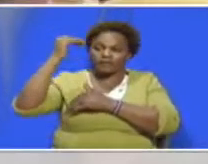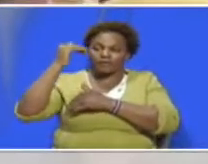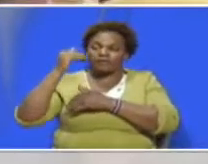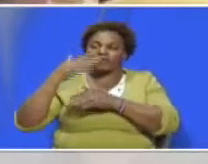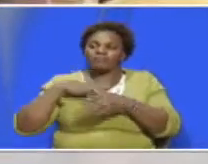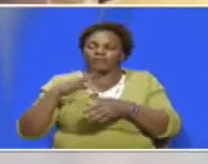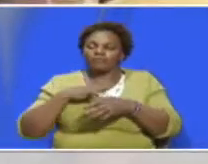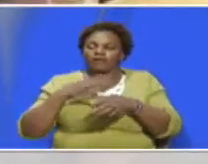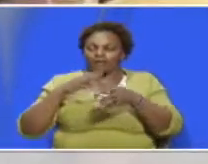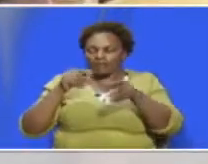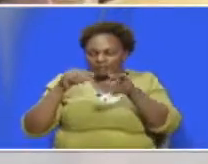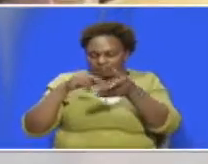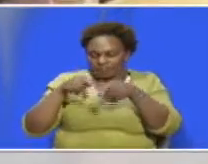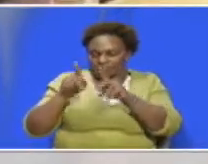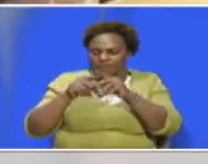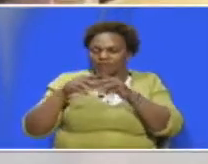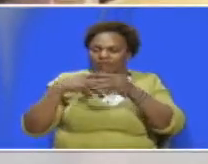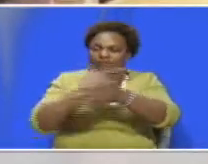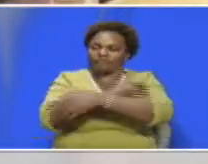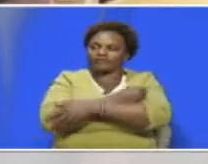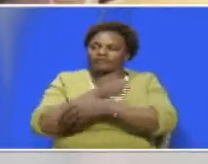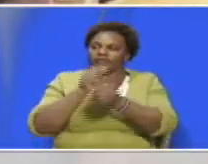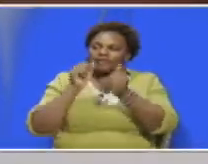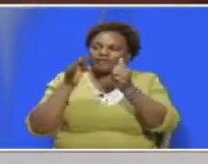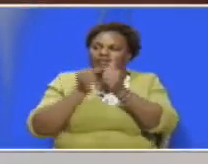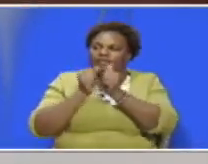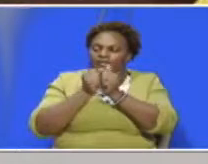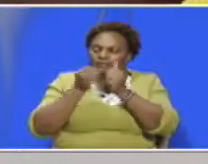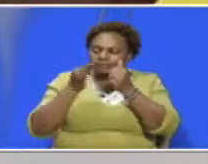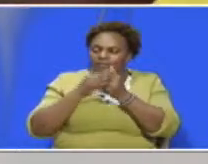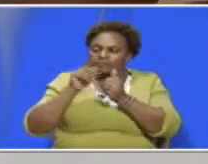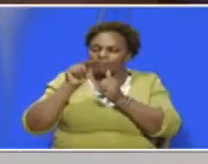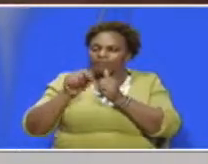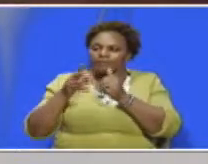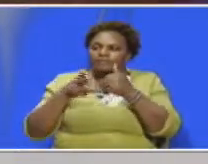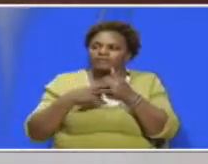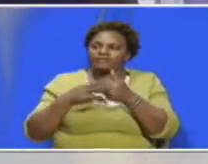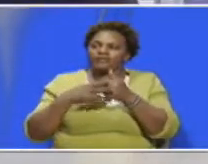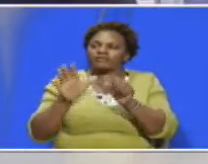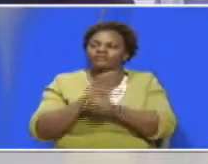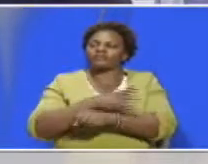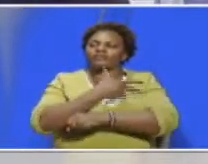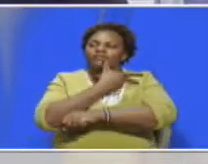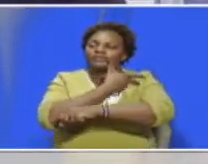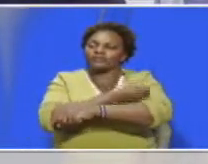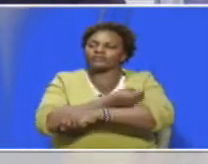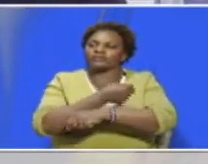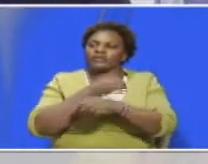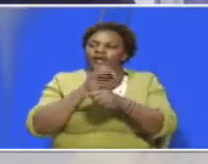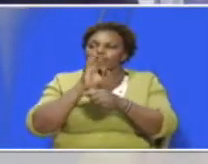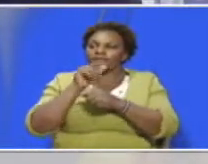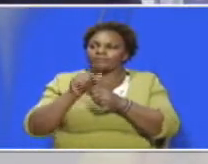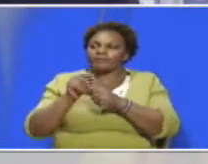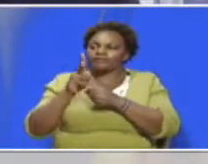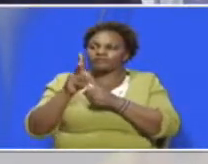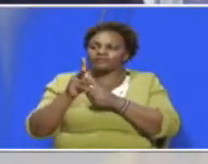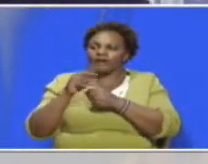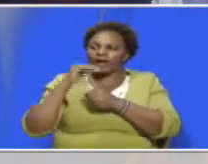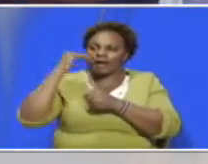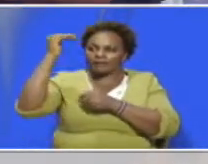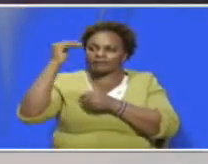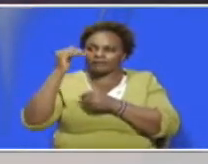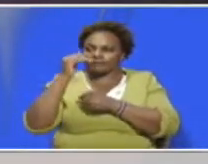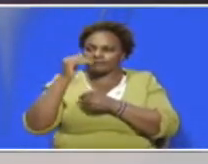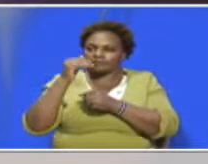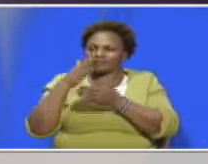been vaccinated in the country, with 3.7 million having been fully vaccinated, as 5.4 million others having